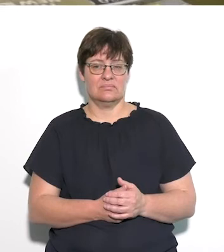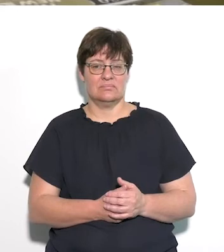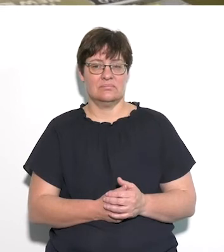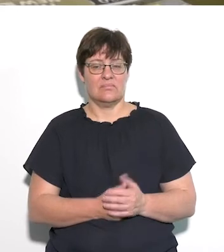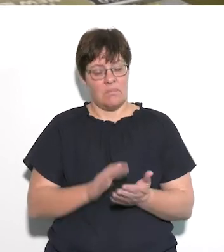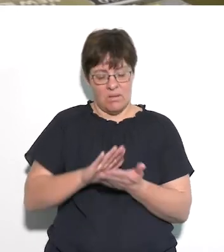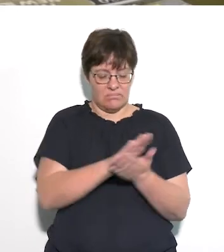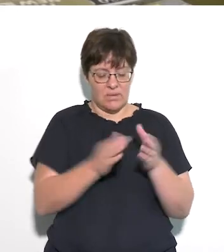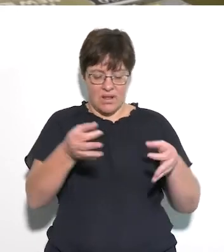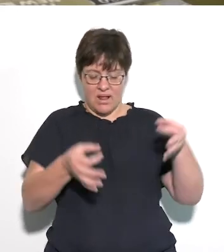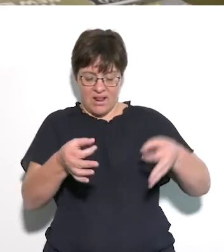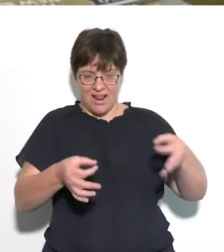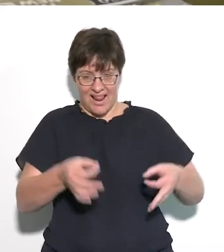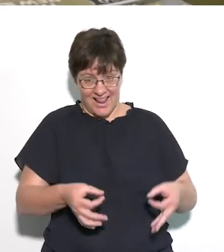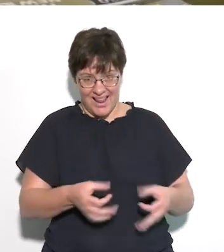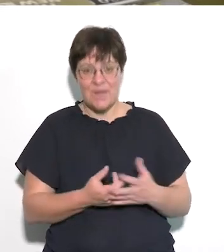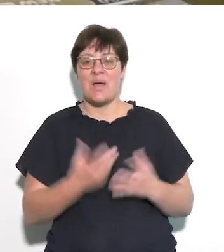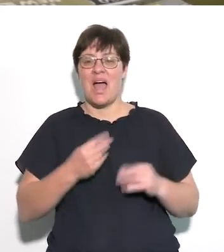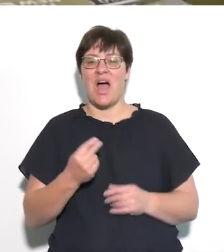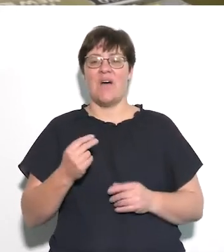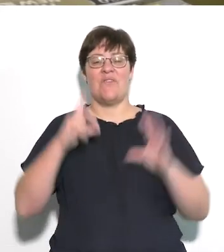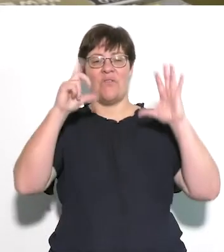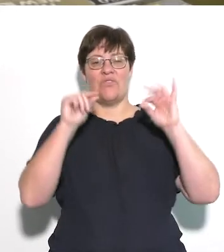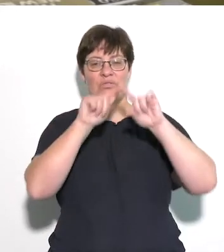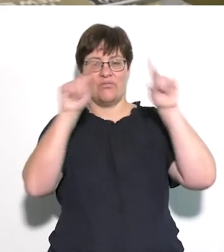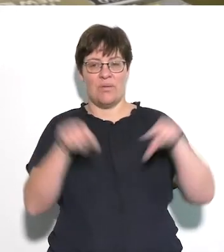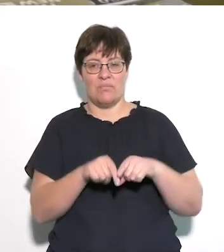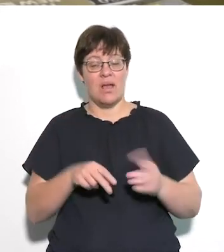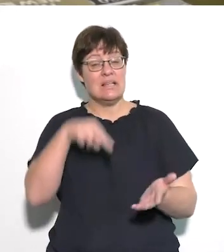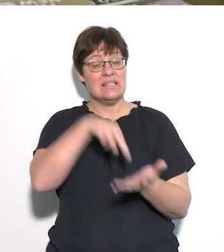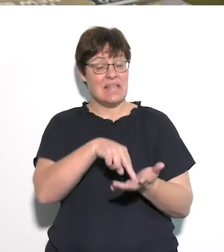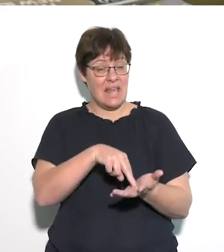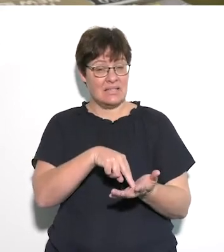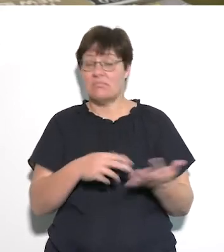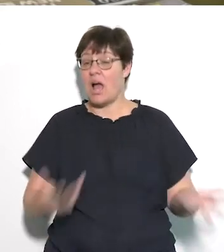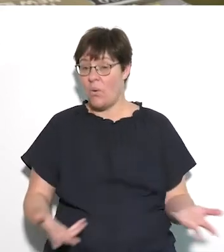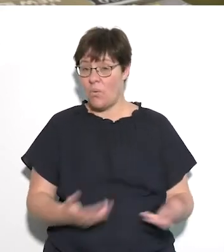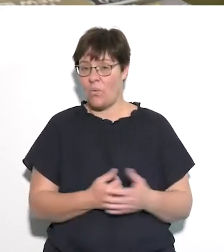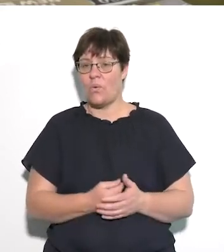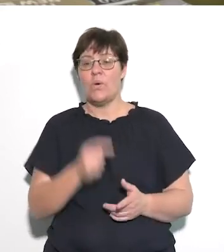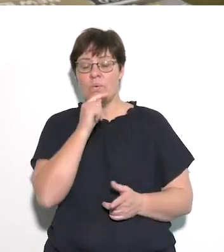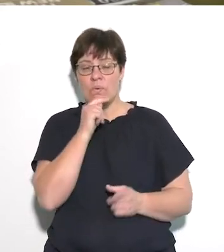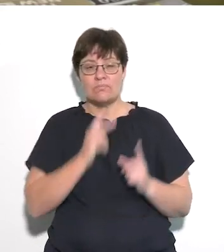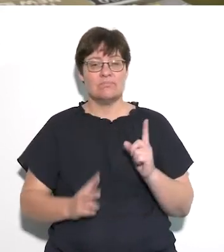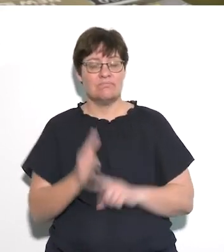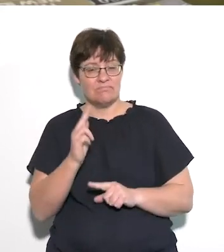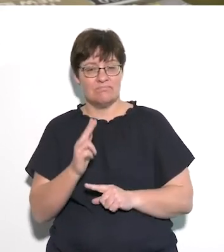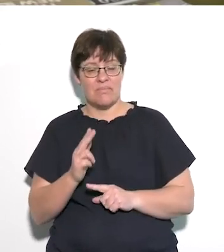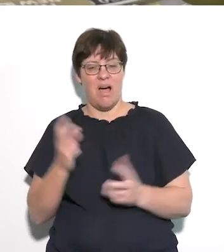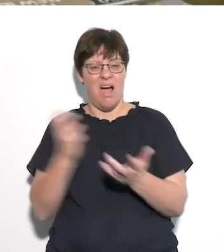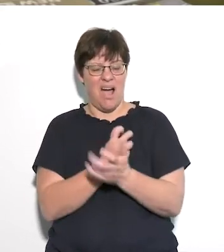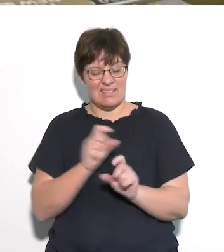Okay, and you can maneuver it in gently and you've got your photo frame. To make it stand, I just used the offcut of